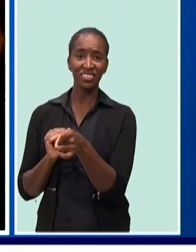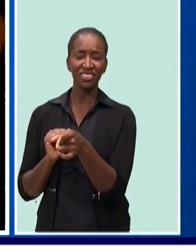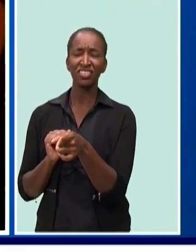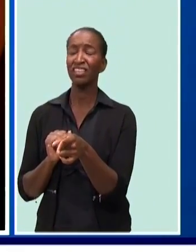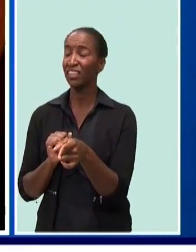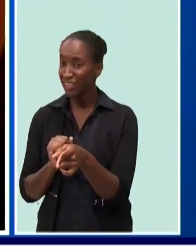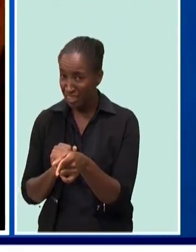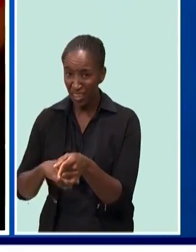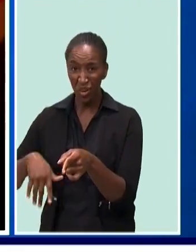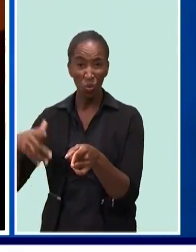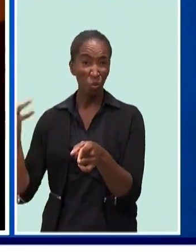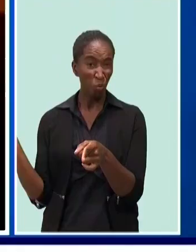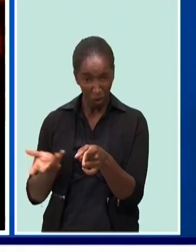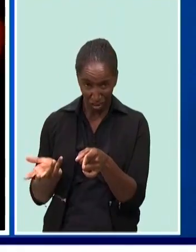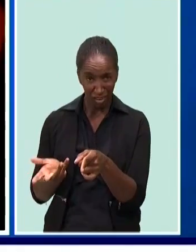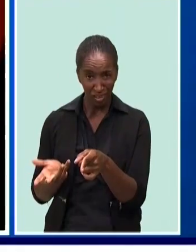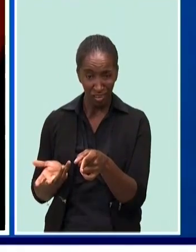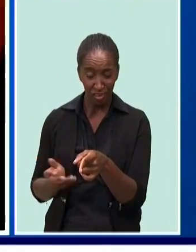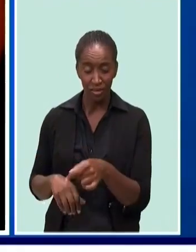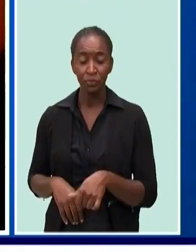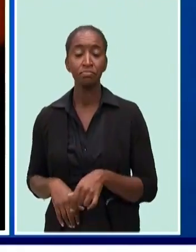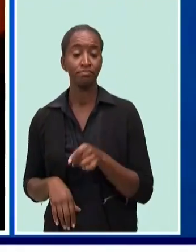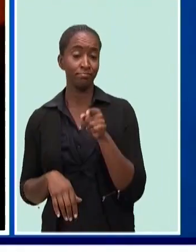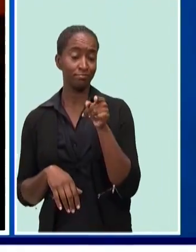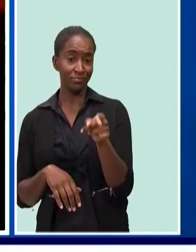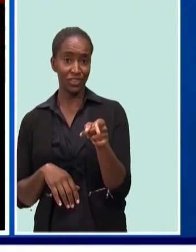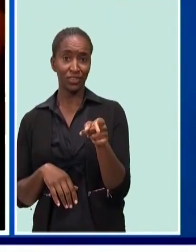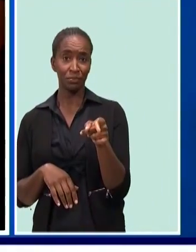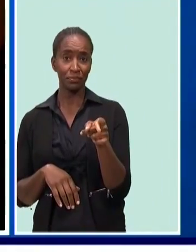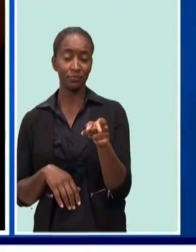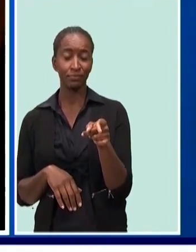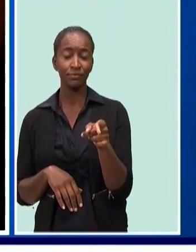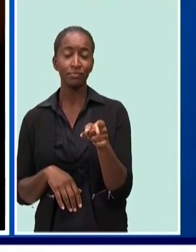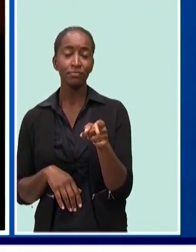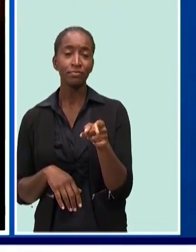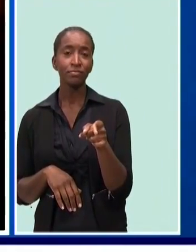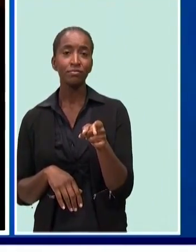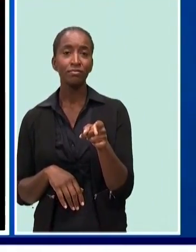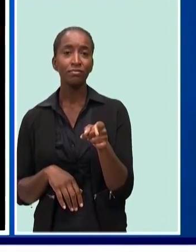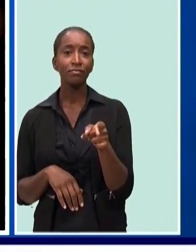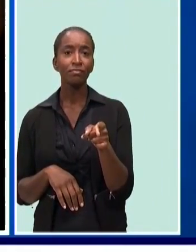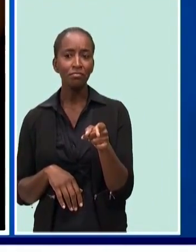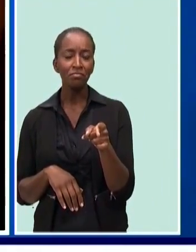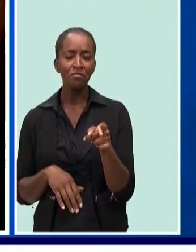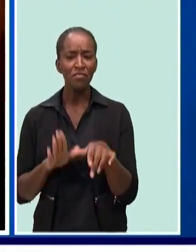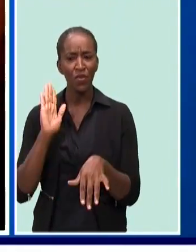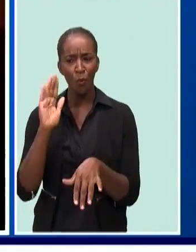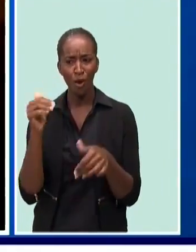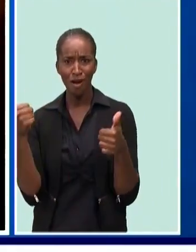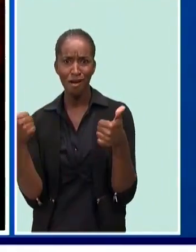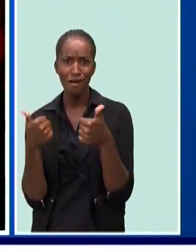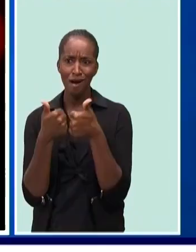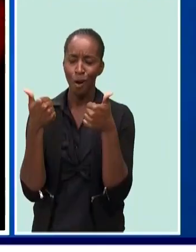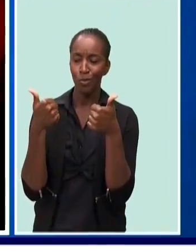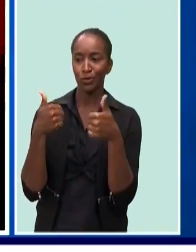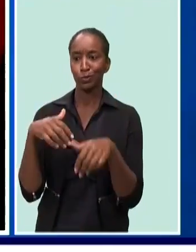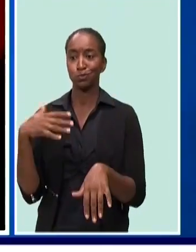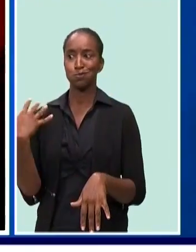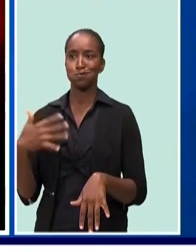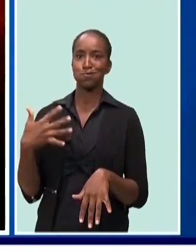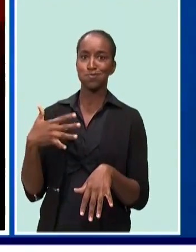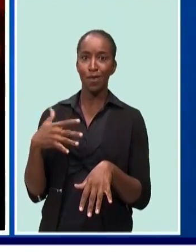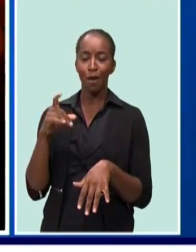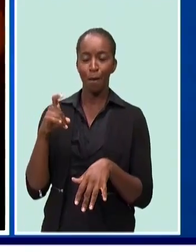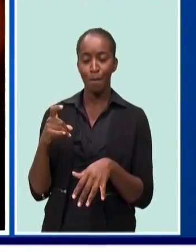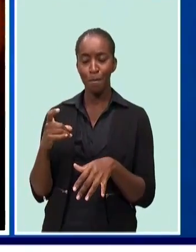it madness. Now, Amber Nicole, she thinks it will make the competition stiff as you have to put everything into